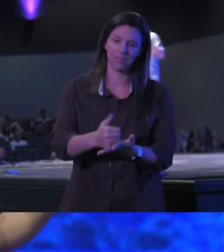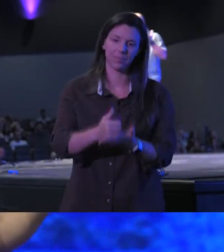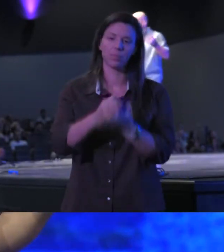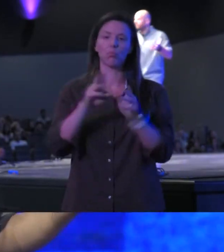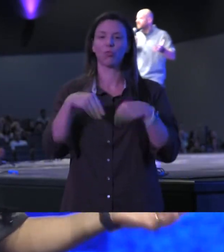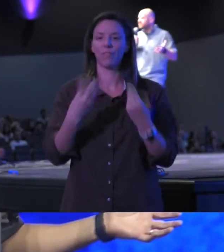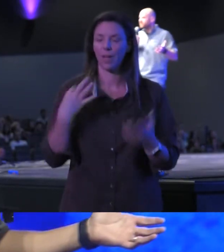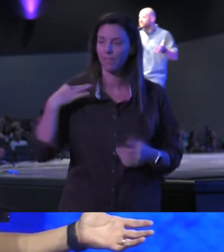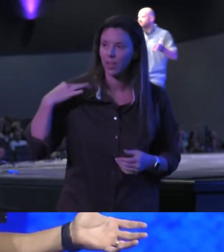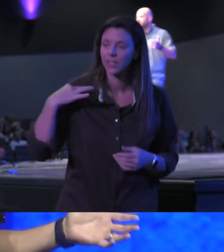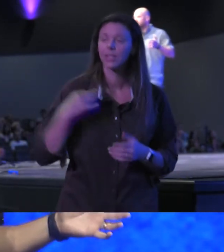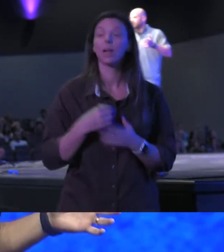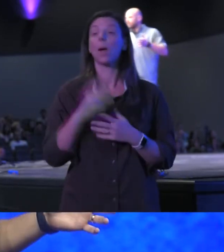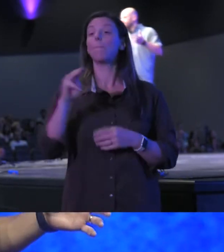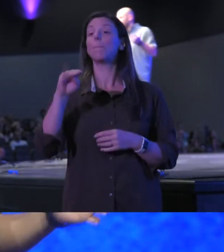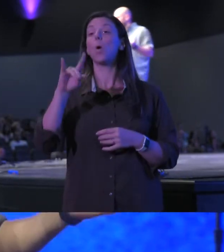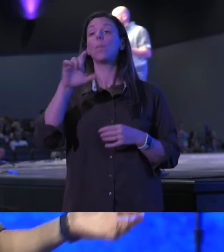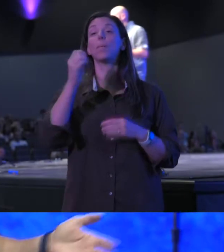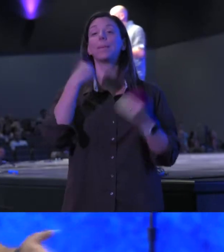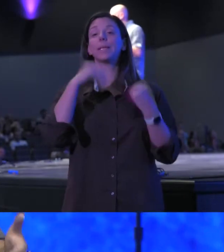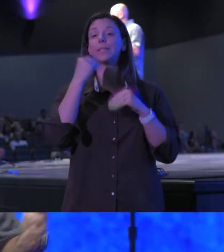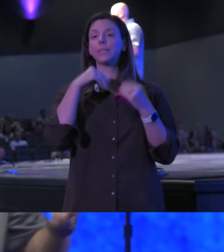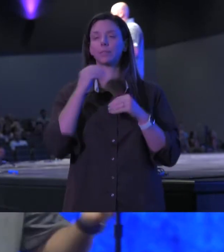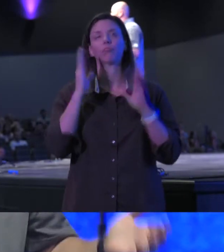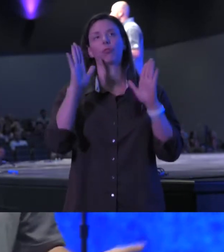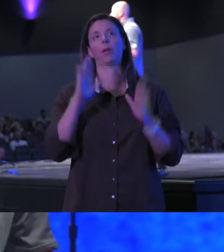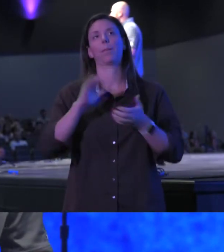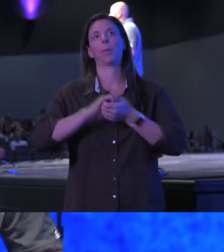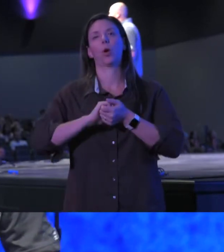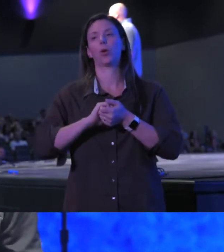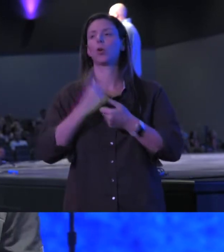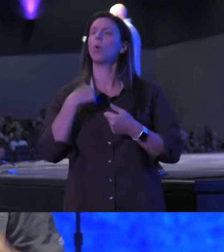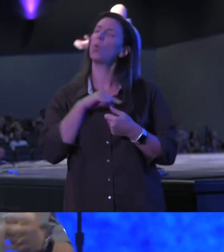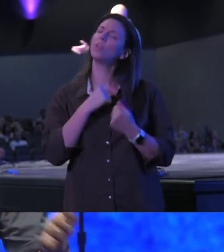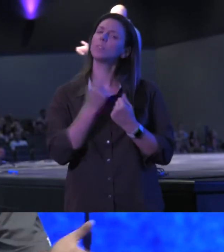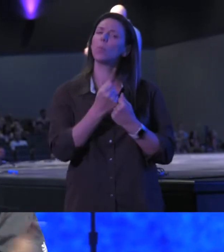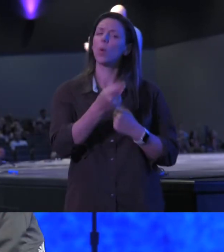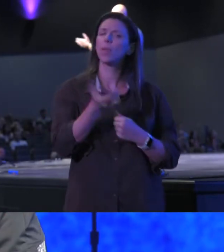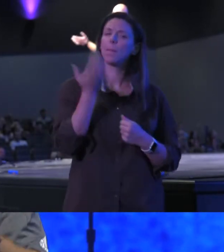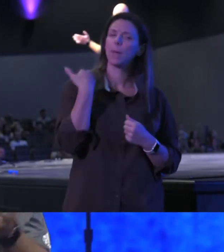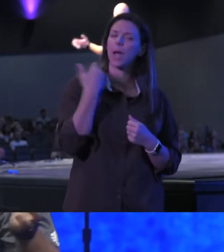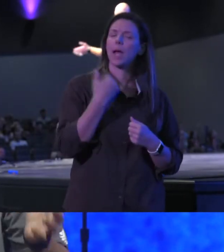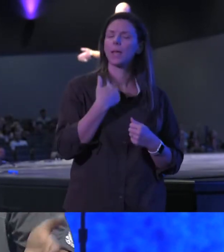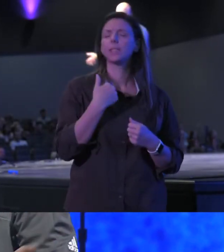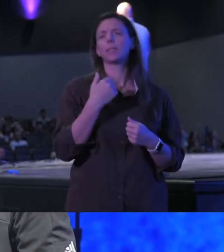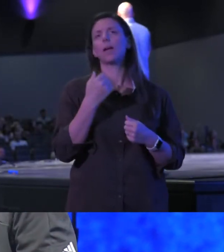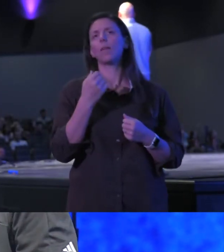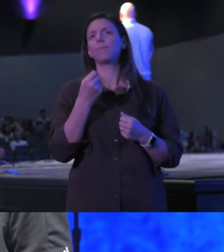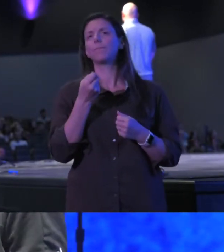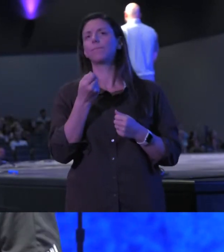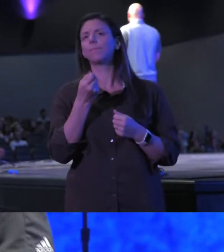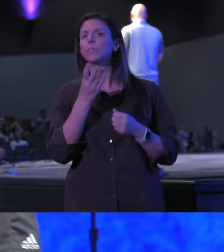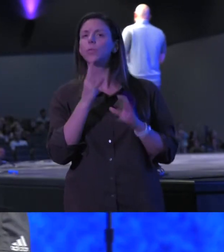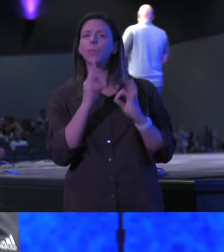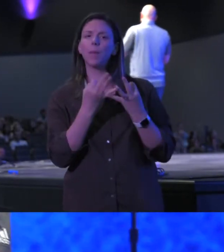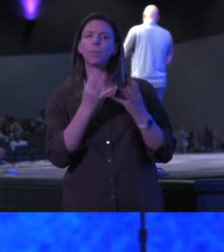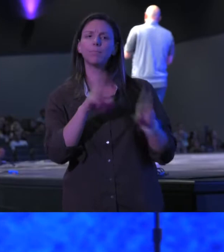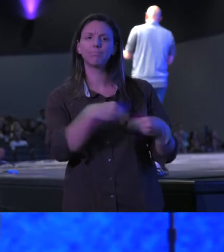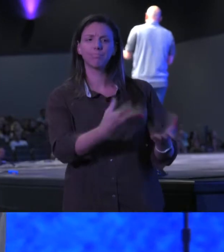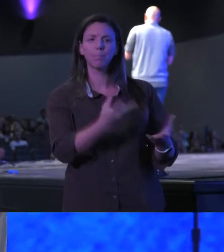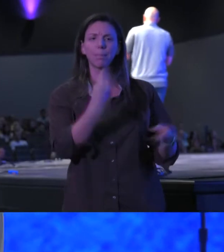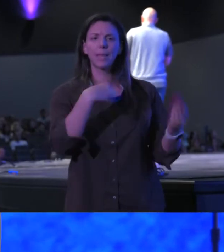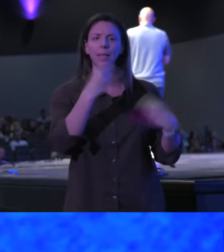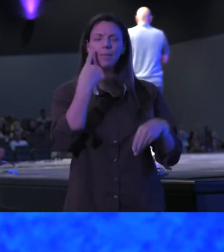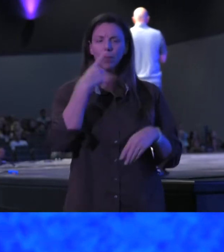had Mobile Meals, which is a great partner. We've done some things to support them in the past. We've had a couple of families deliver meals for them, but